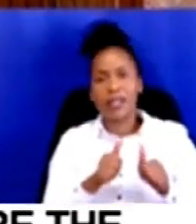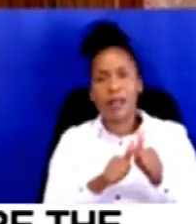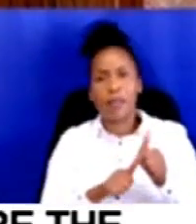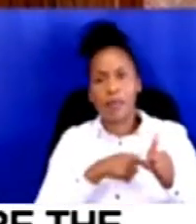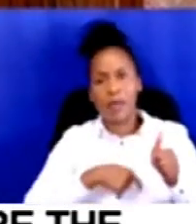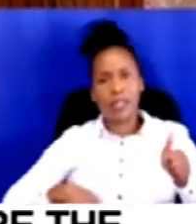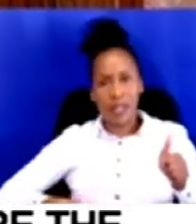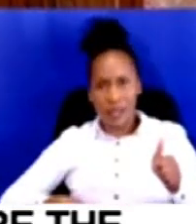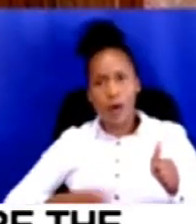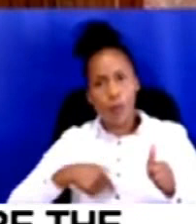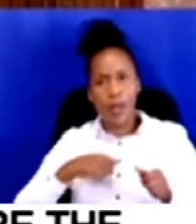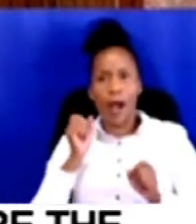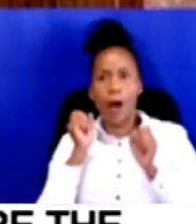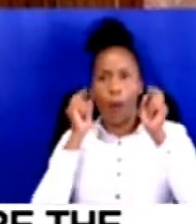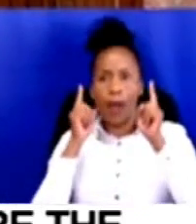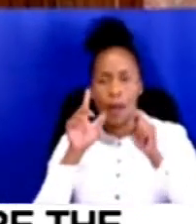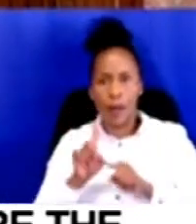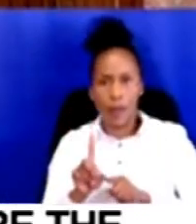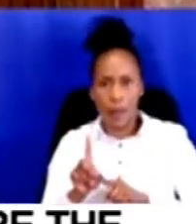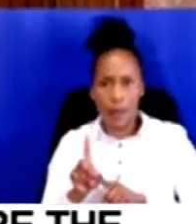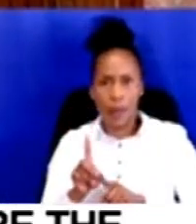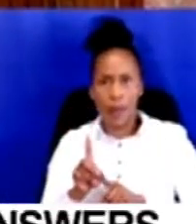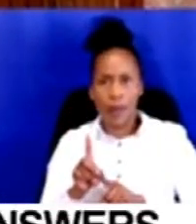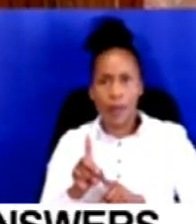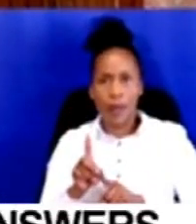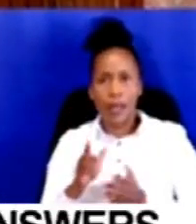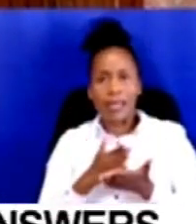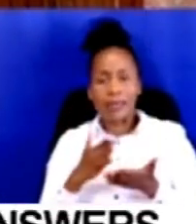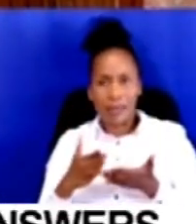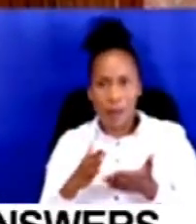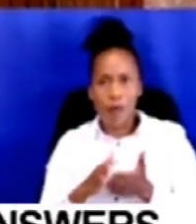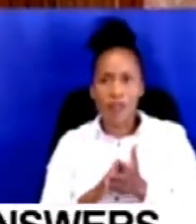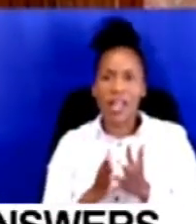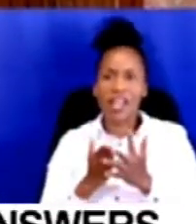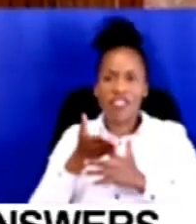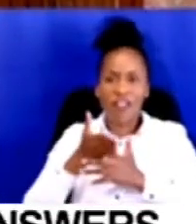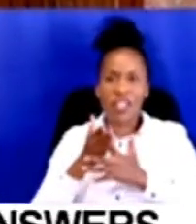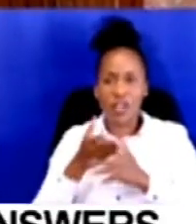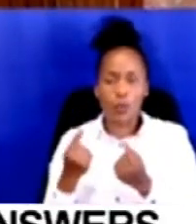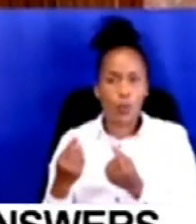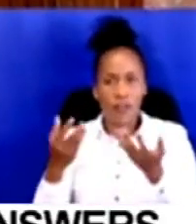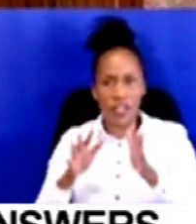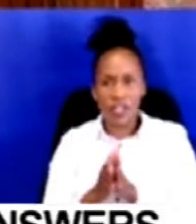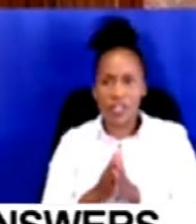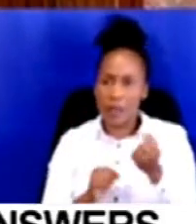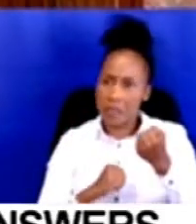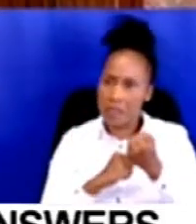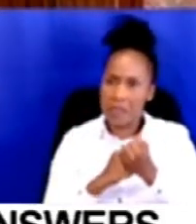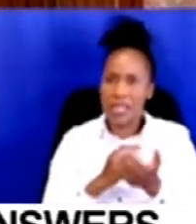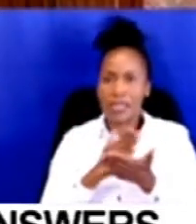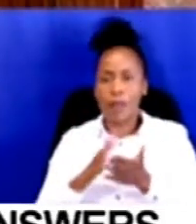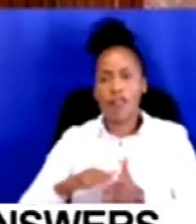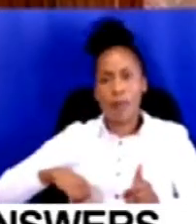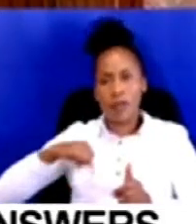President, we are aware that you have been driving some of the interventions to assist some of the struggling municipalities in the